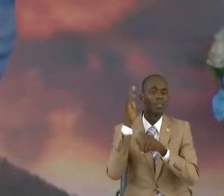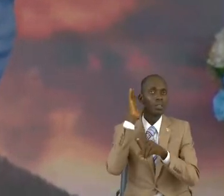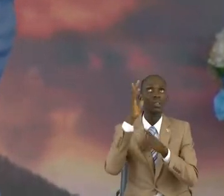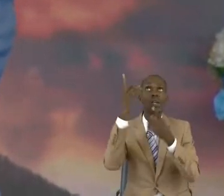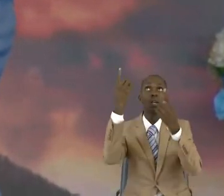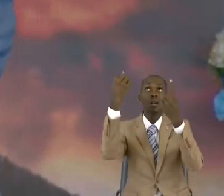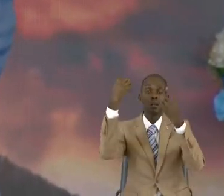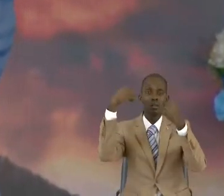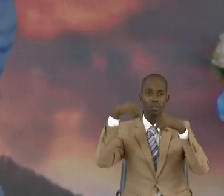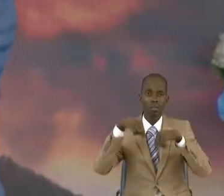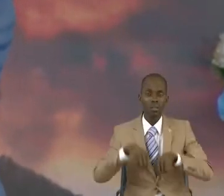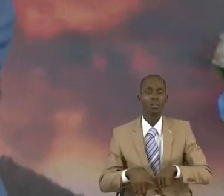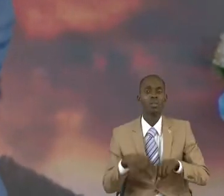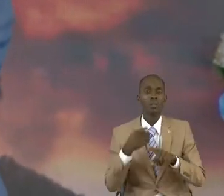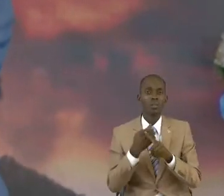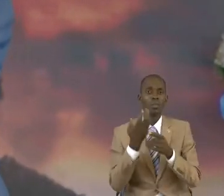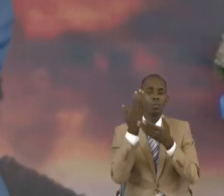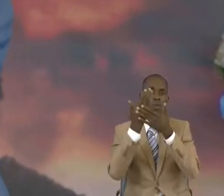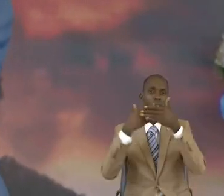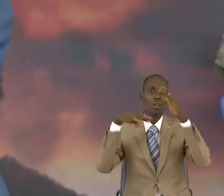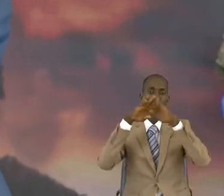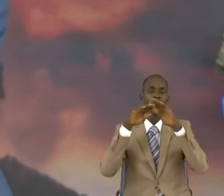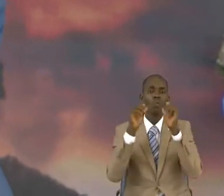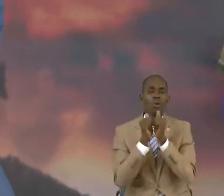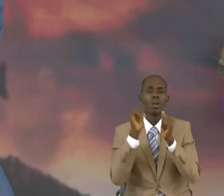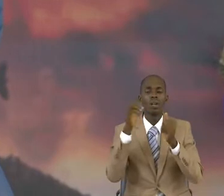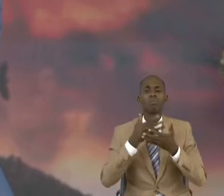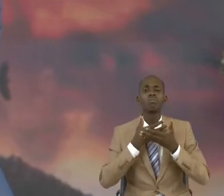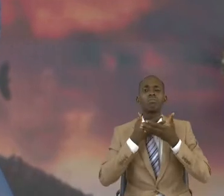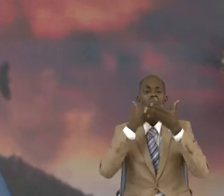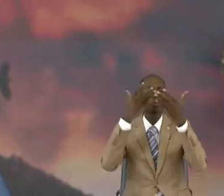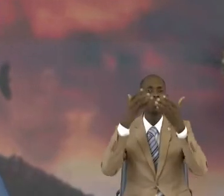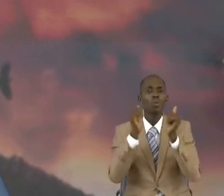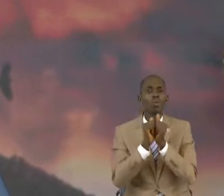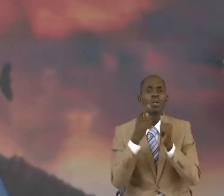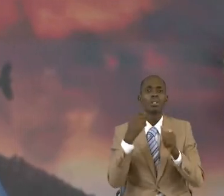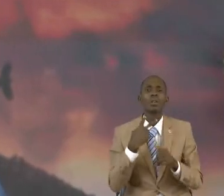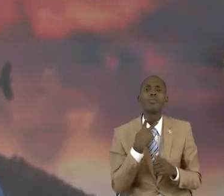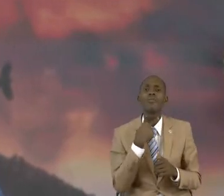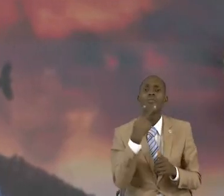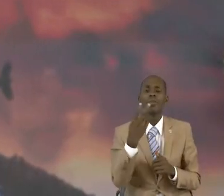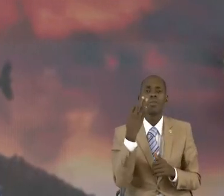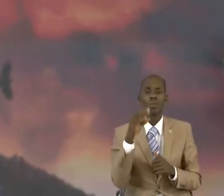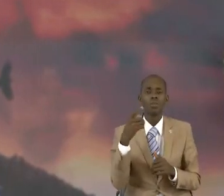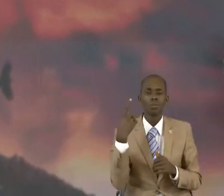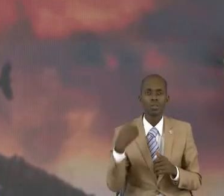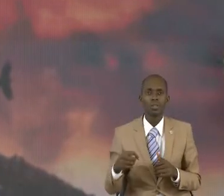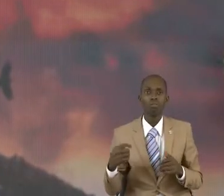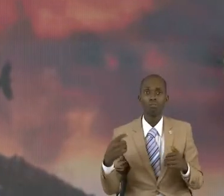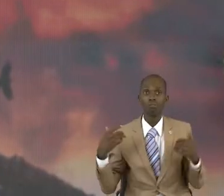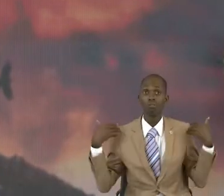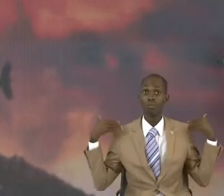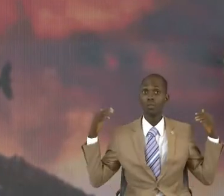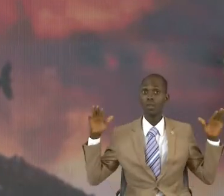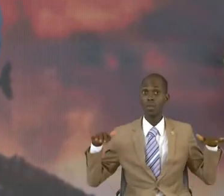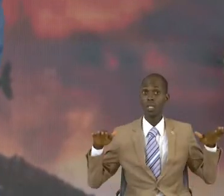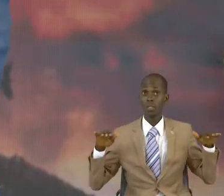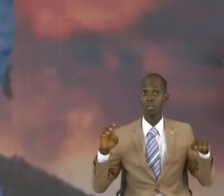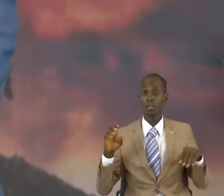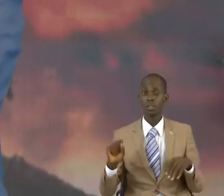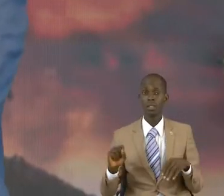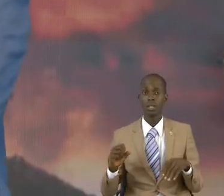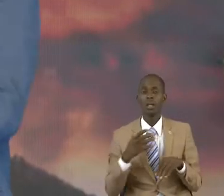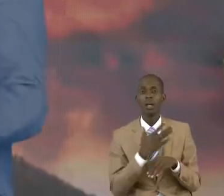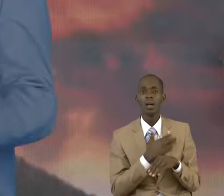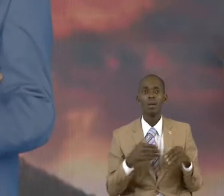heaven with a shout, with the voice of the archangel, and with the trump